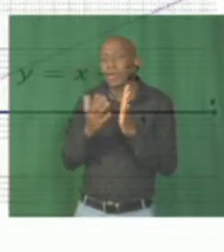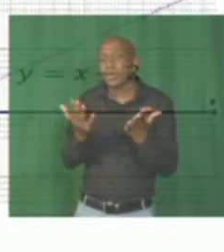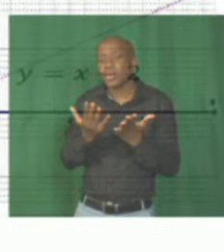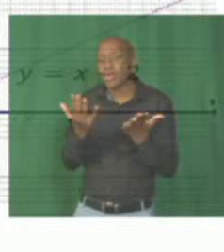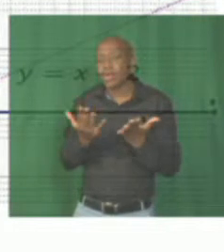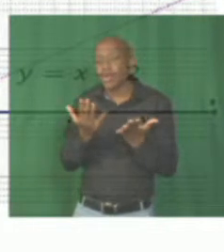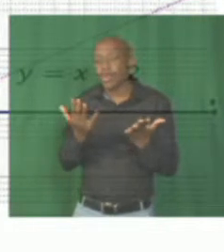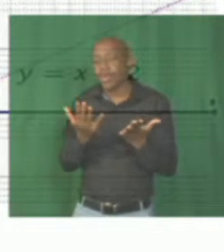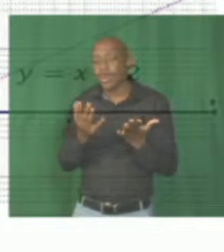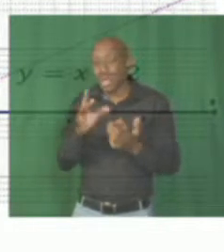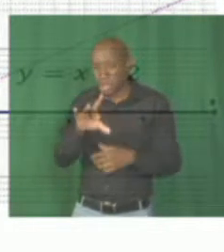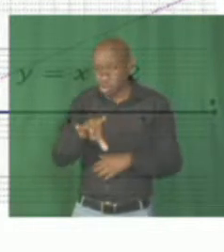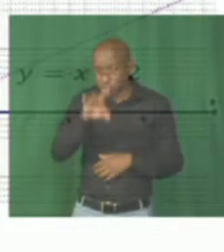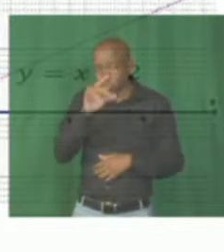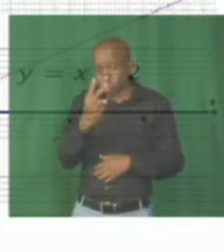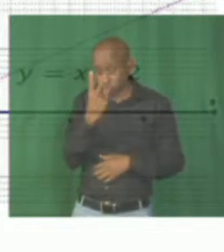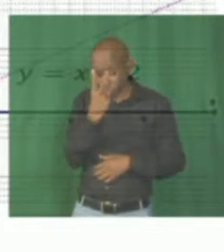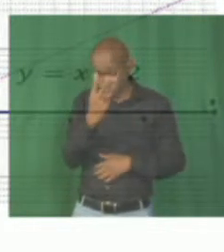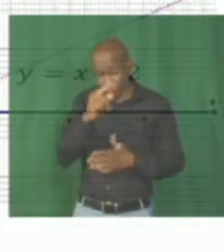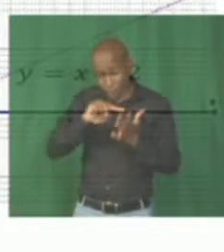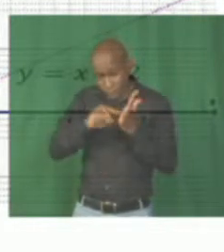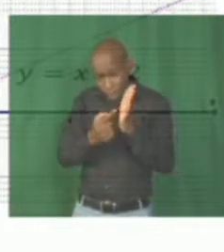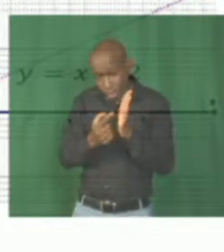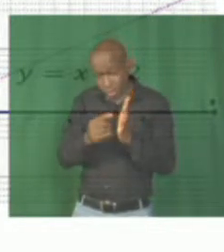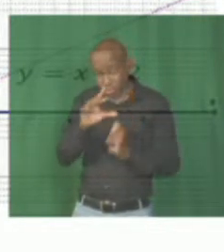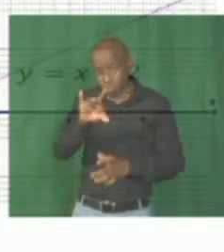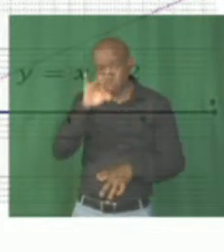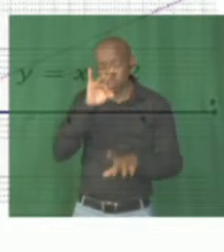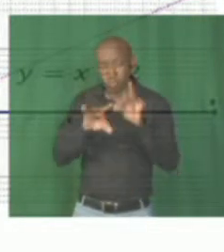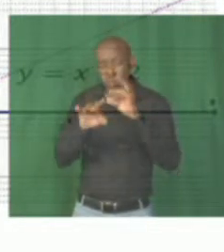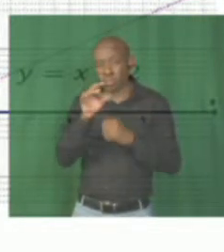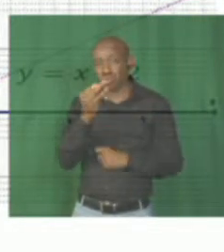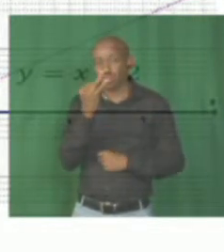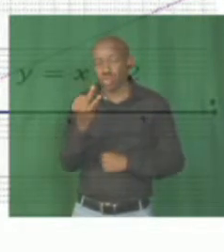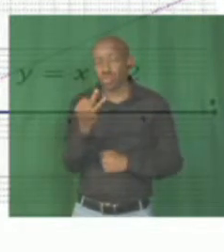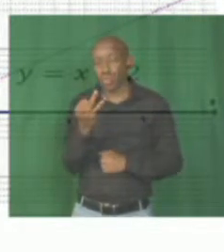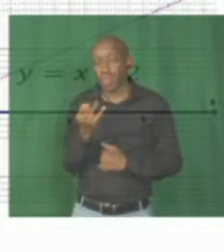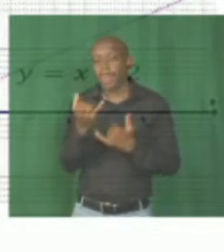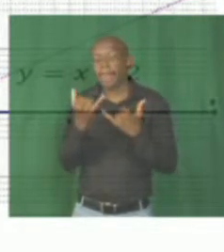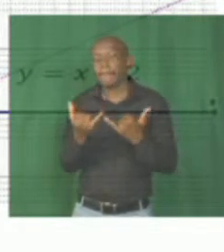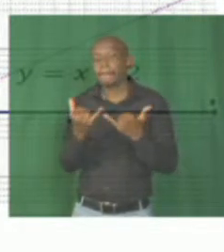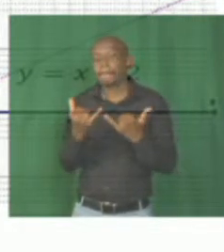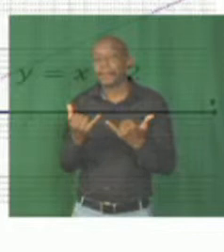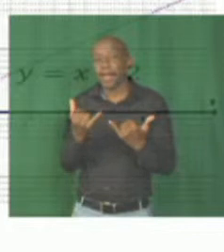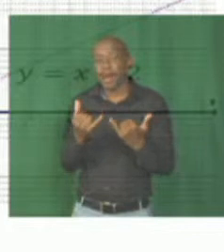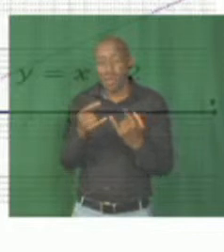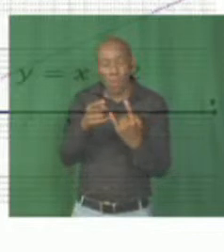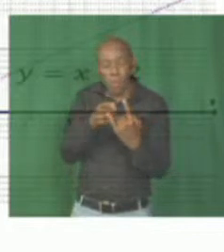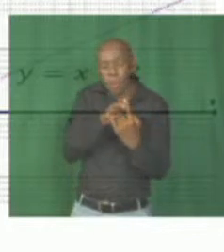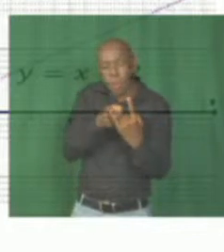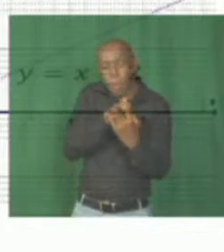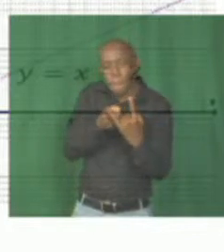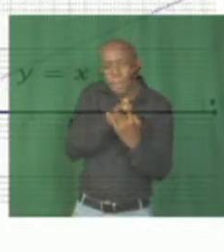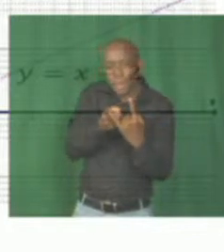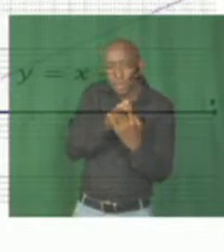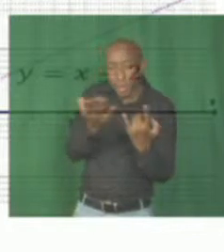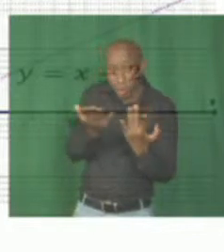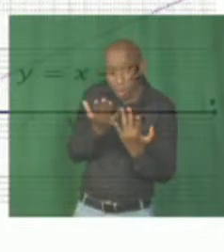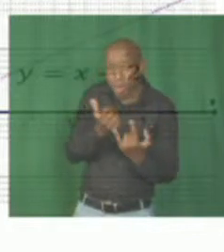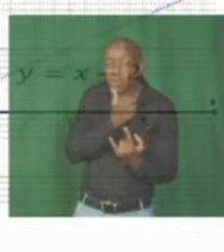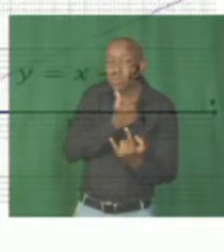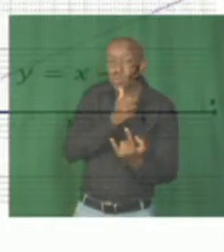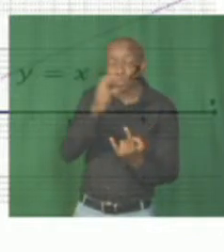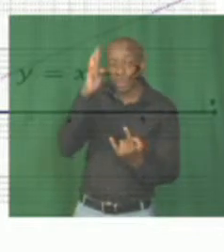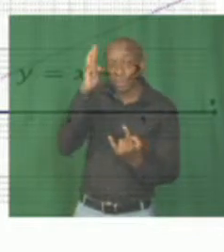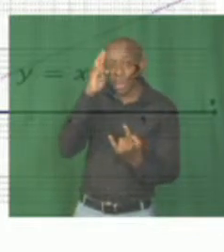just choose 2 points now that are in the range of the graph that we are using. And very